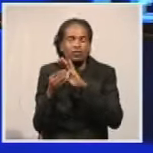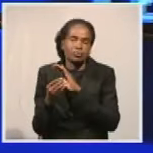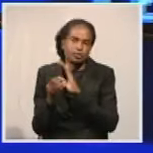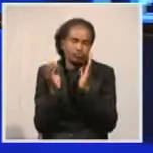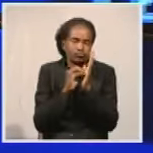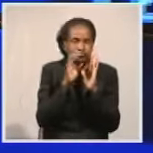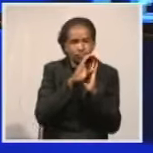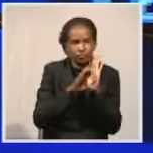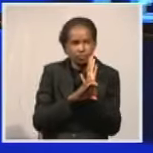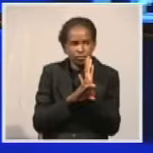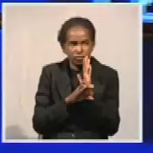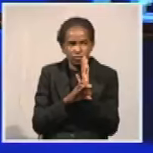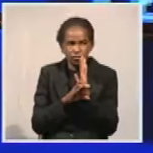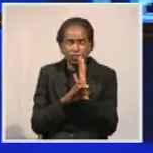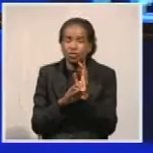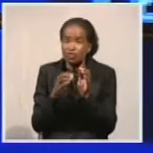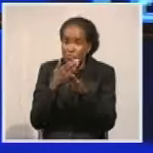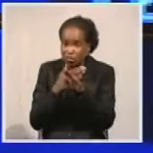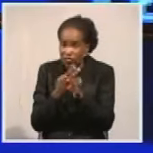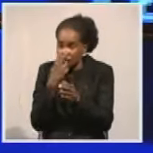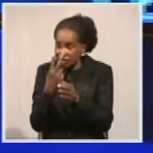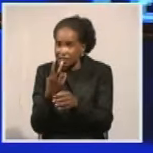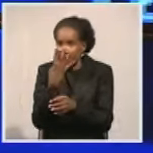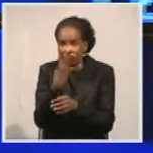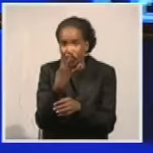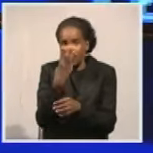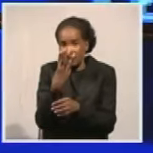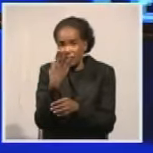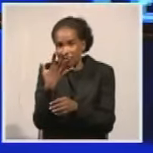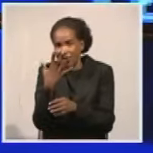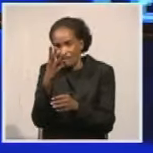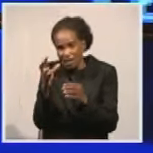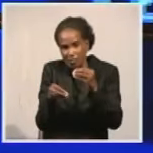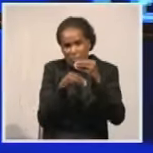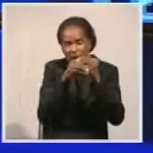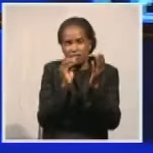really preemptory that we have to accept it.